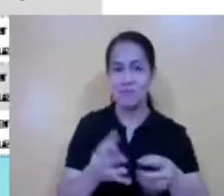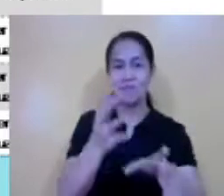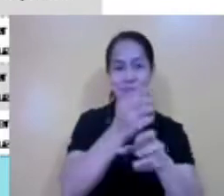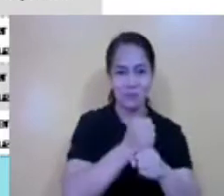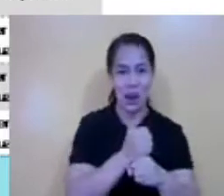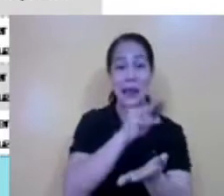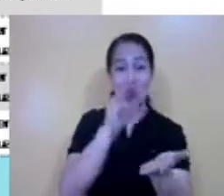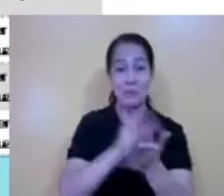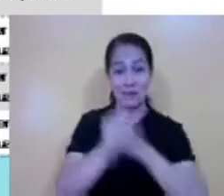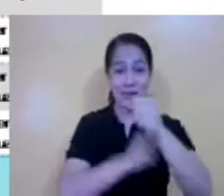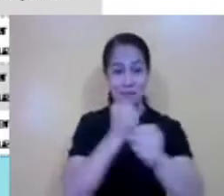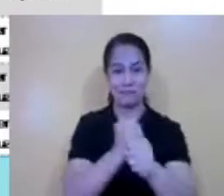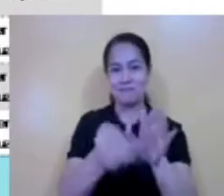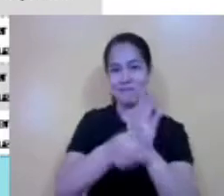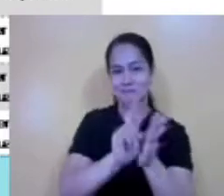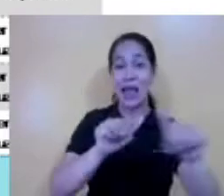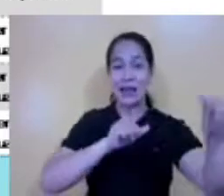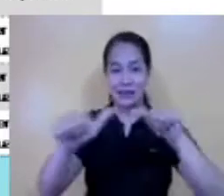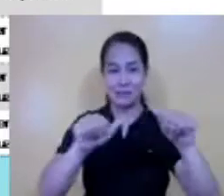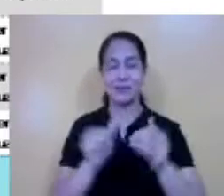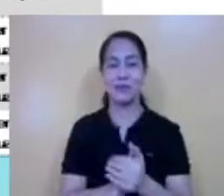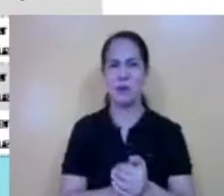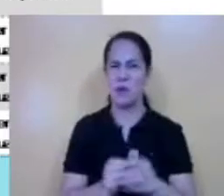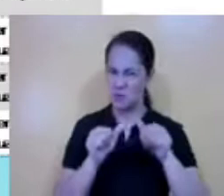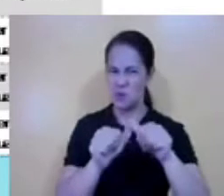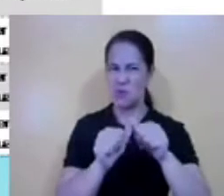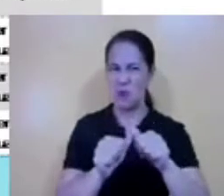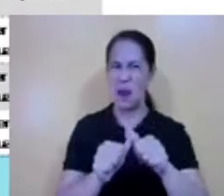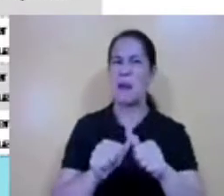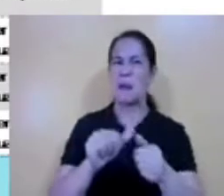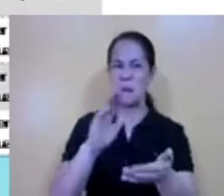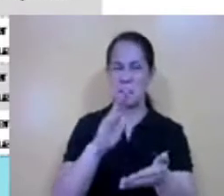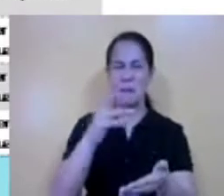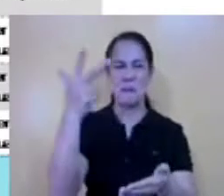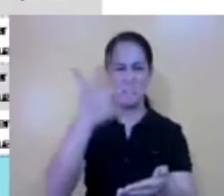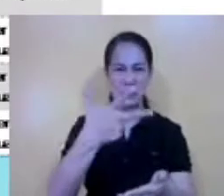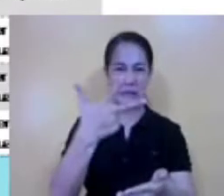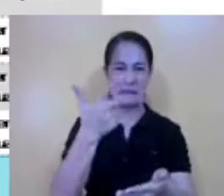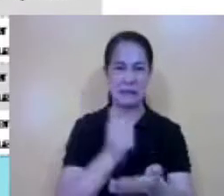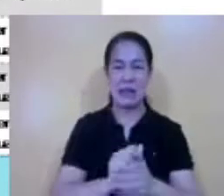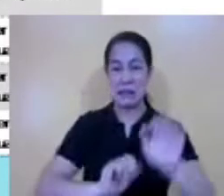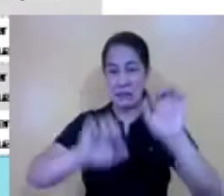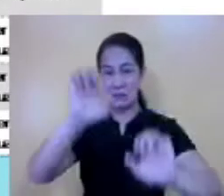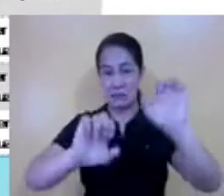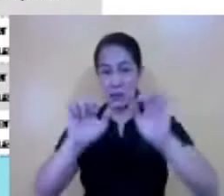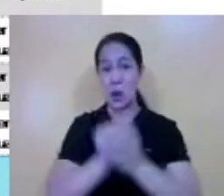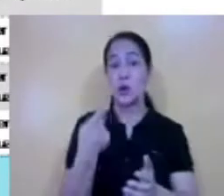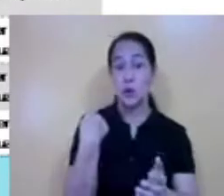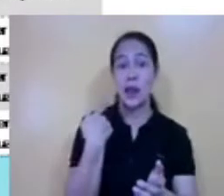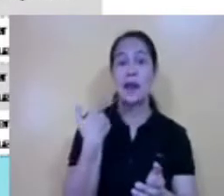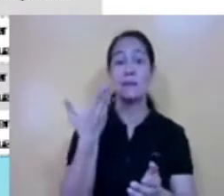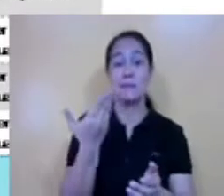activities. Moving on to phase 3, performance review and evaluation. you have there the year-end review,